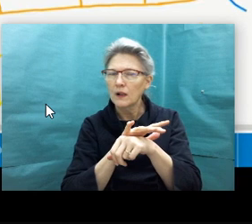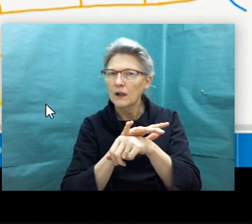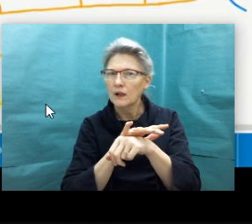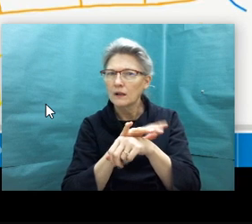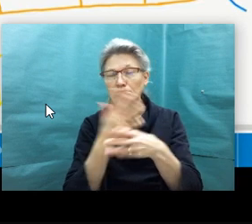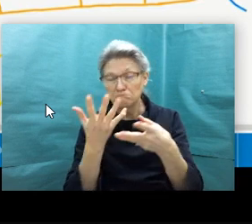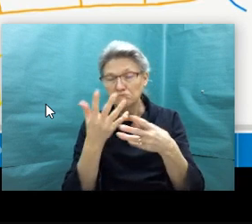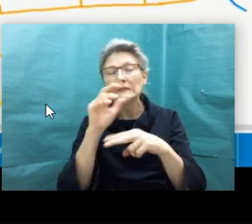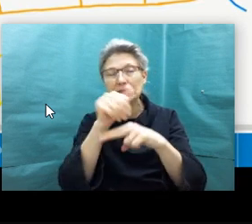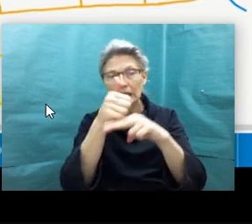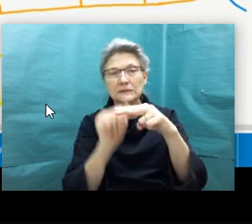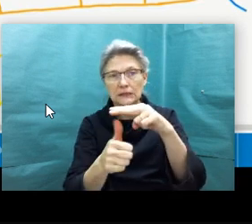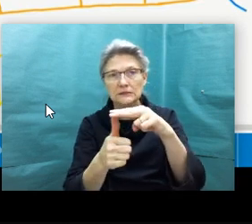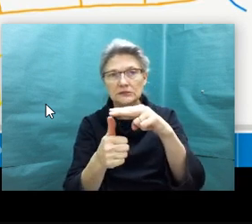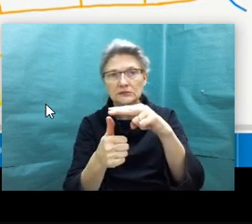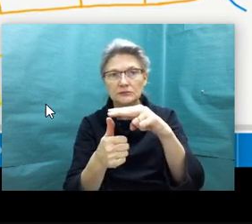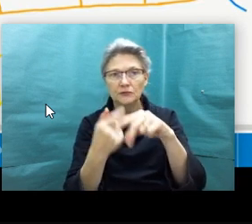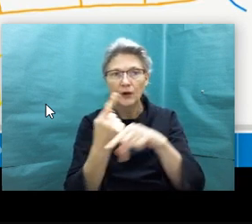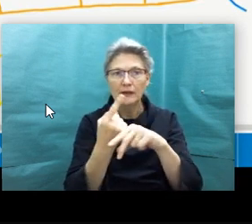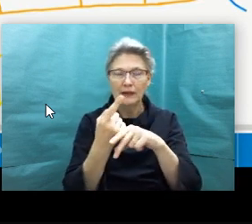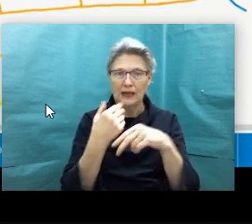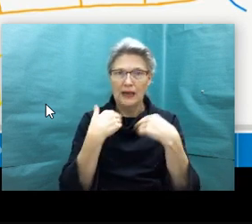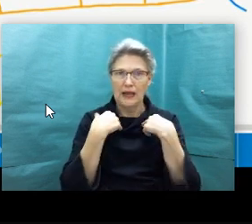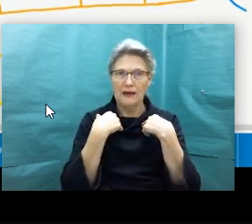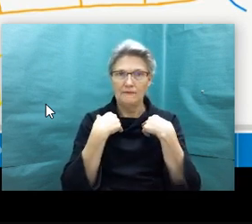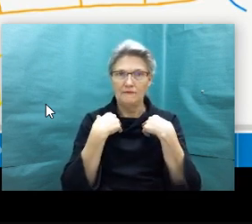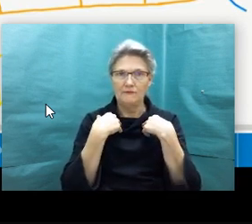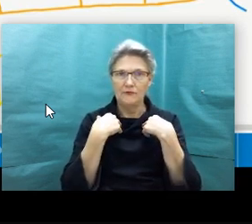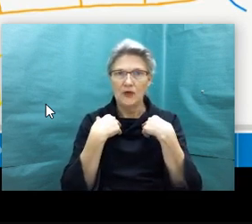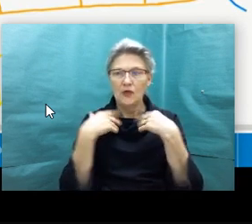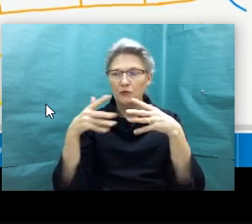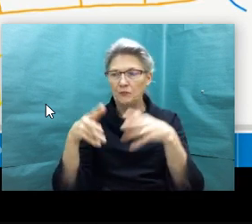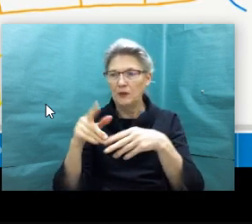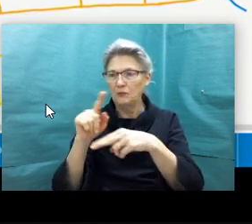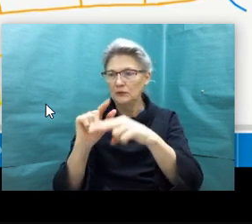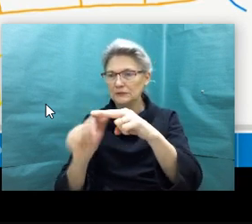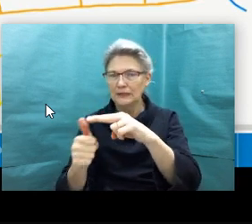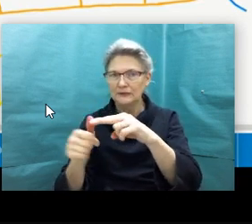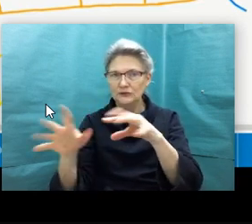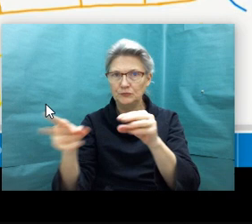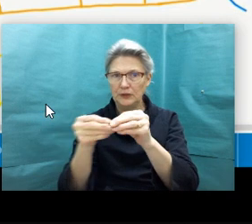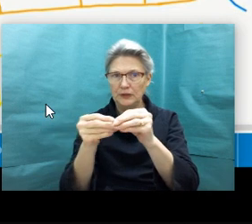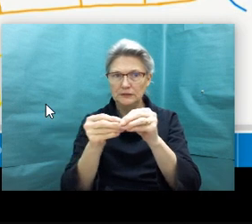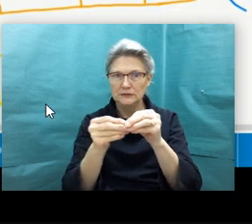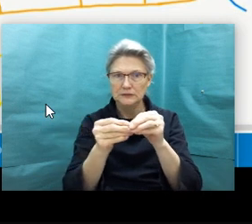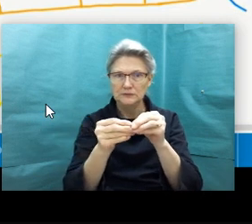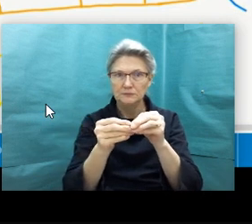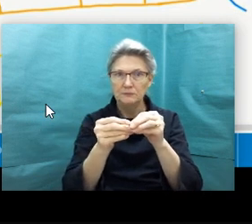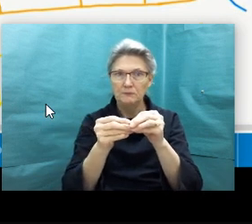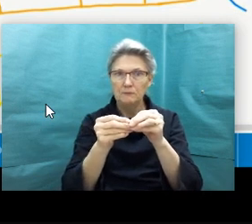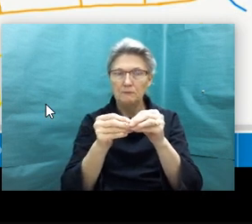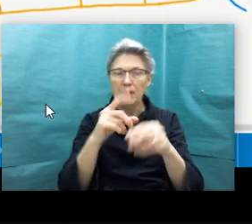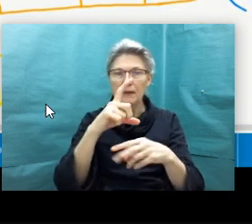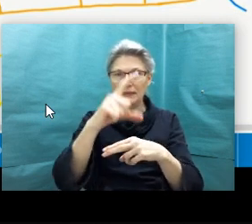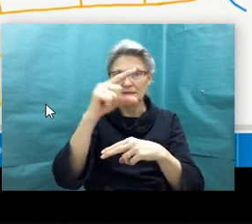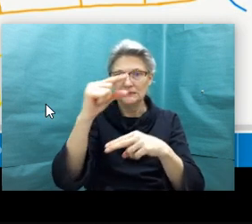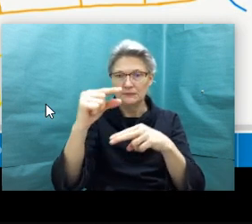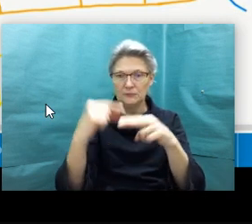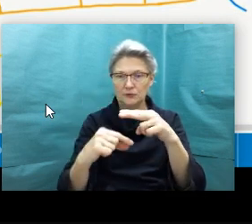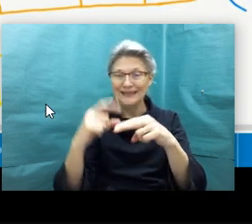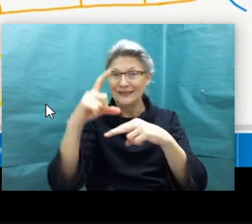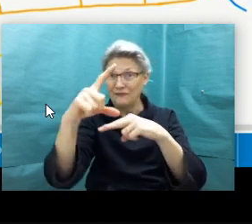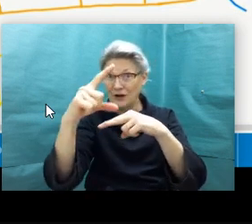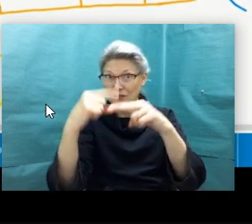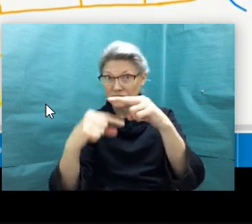whole? Well, that would be 10 tenths. And then I have the remaining 1/10. So my mixed number renamed as a